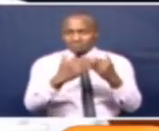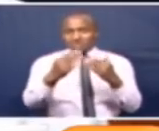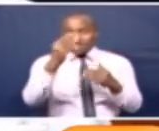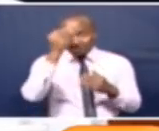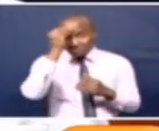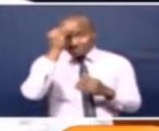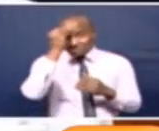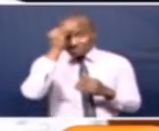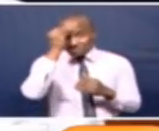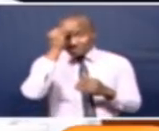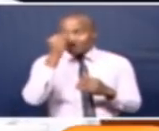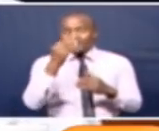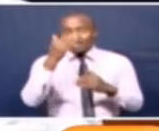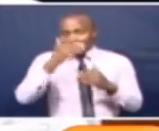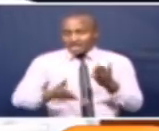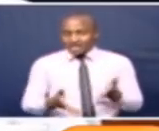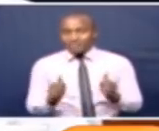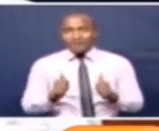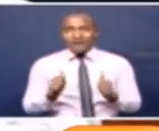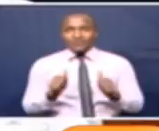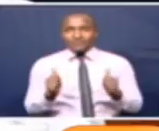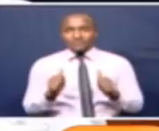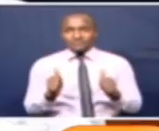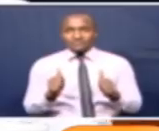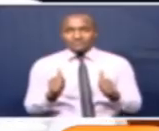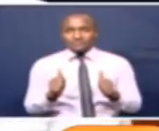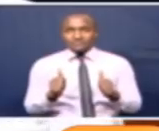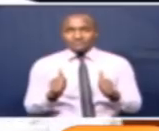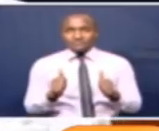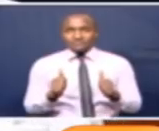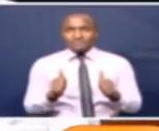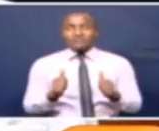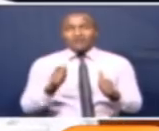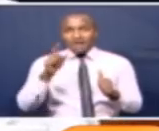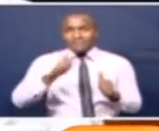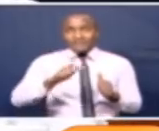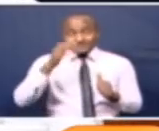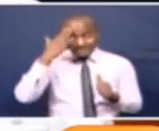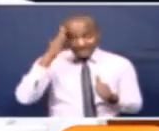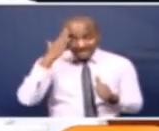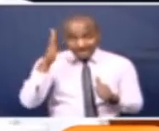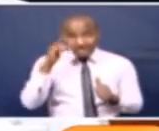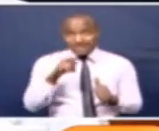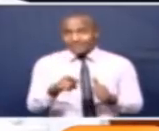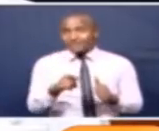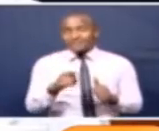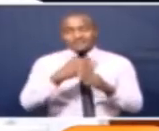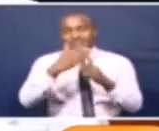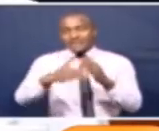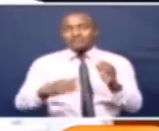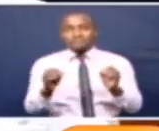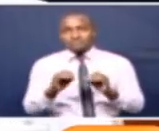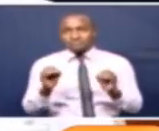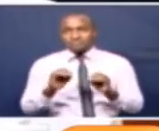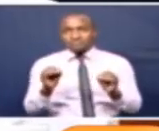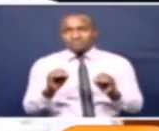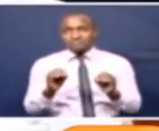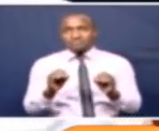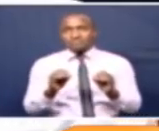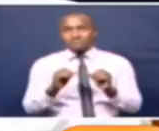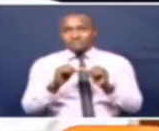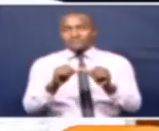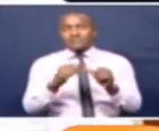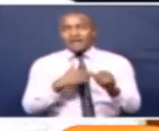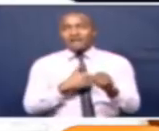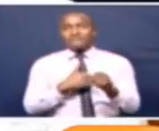My journey does not end here. So it's a matter of realizing that this is not the end. You still have